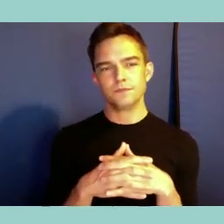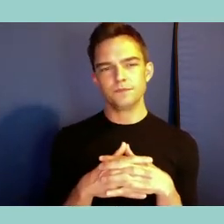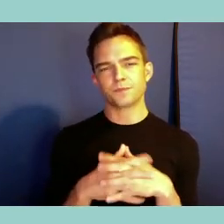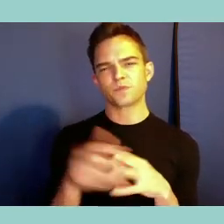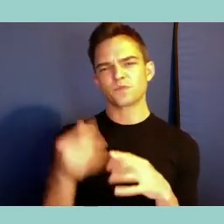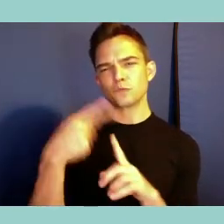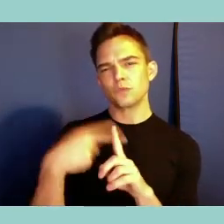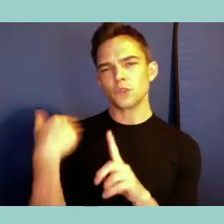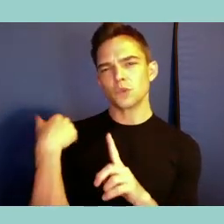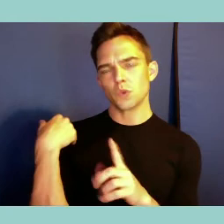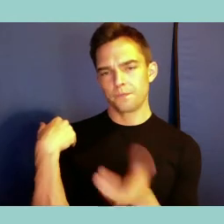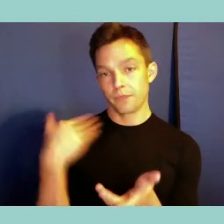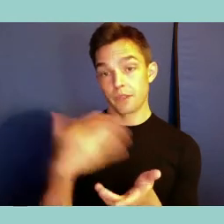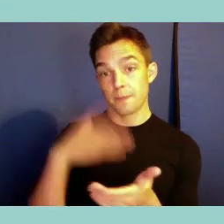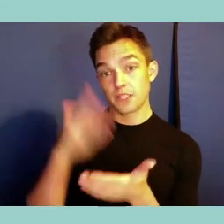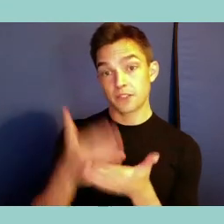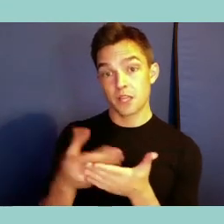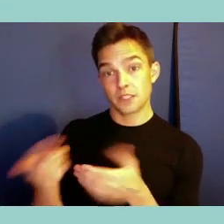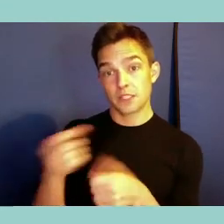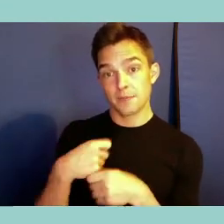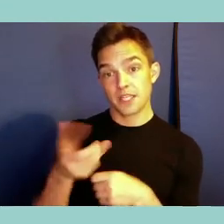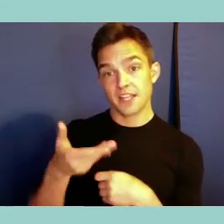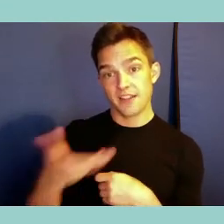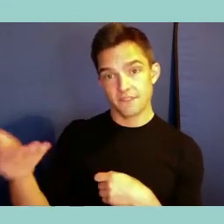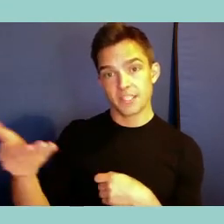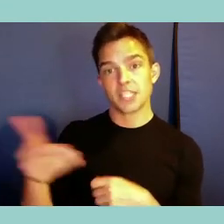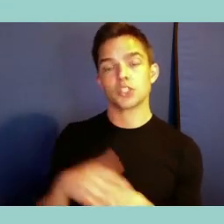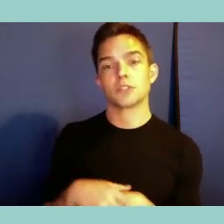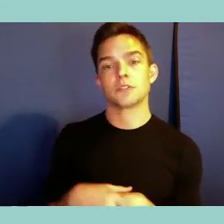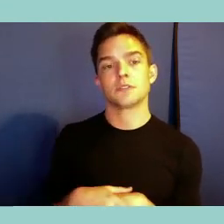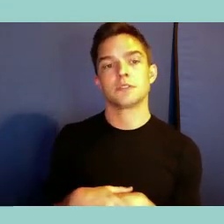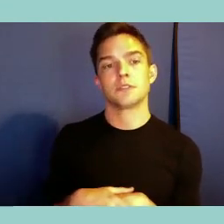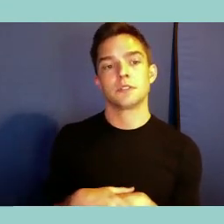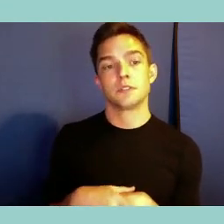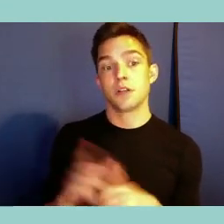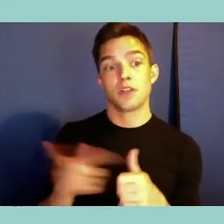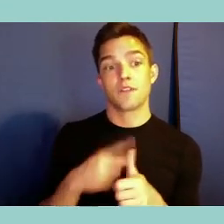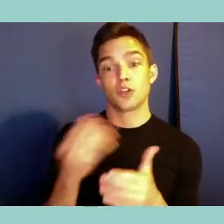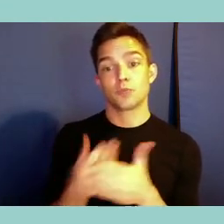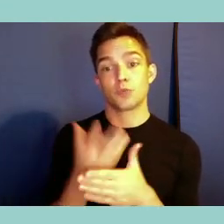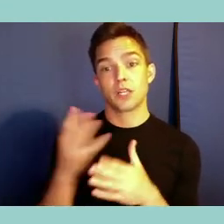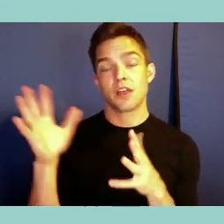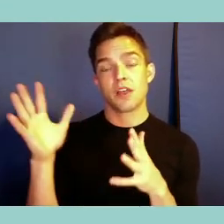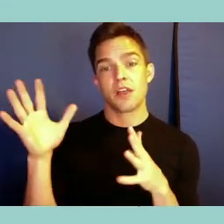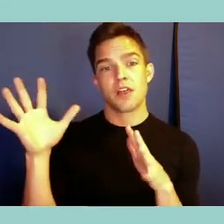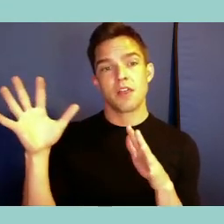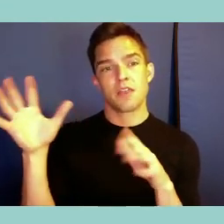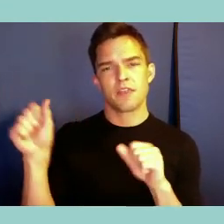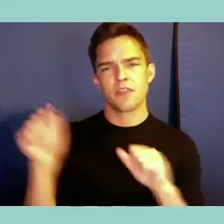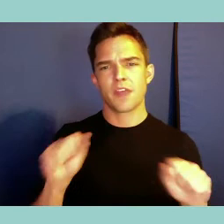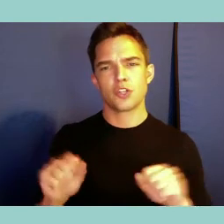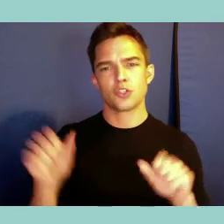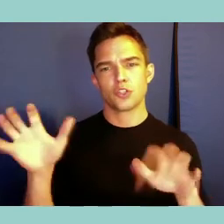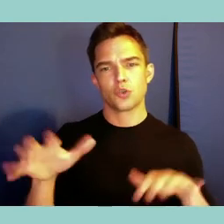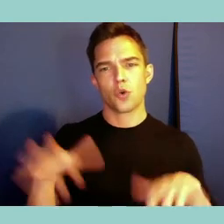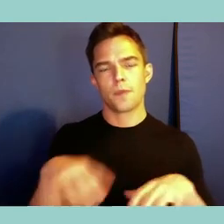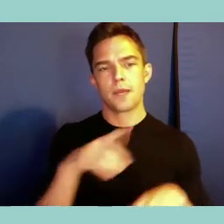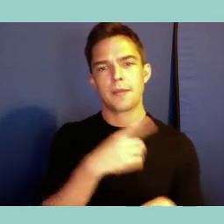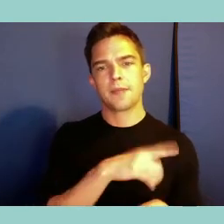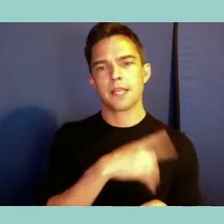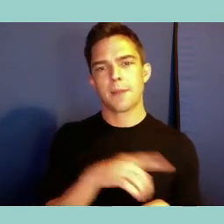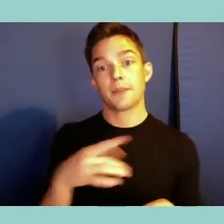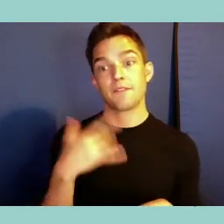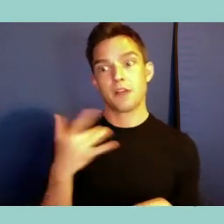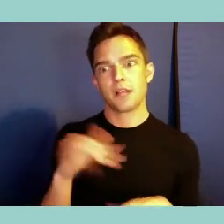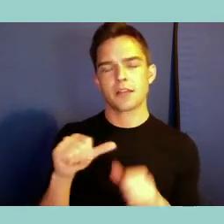It was a few months ago when my son made the invitation. It was the first spring thunderstorm here in Minneapolis after what